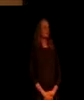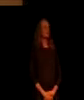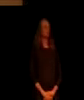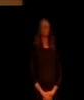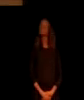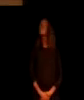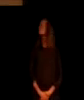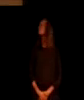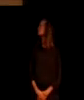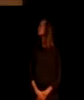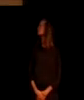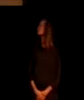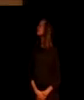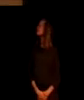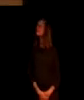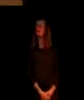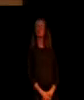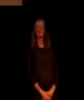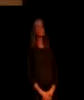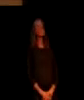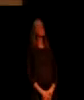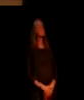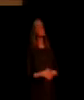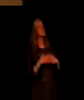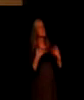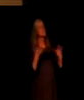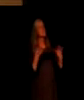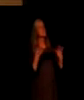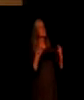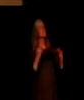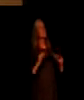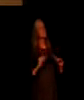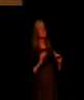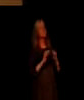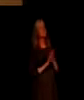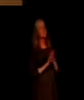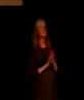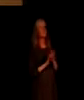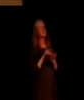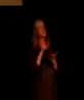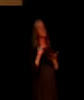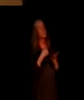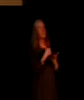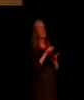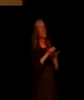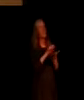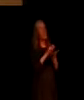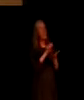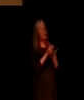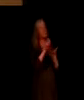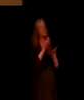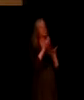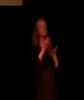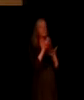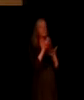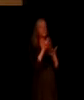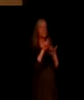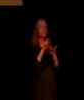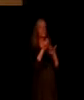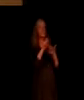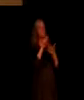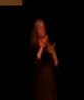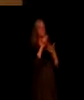So just about the time we'd had a couple of years where we wrote a few documents conceptualizing